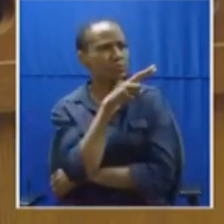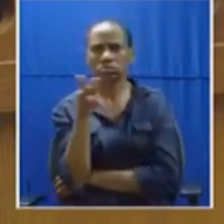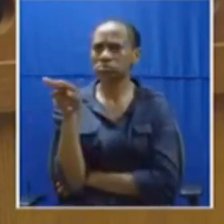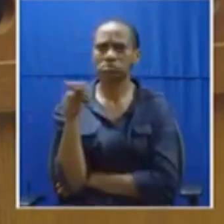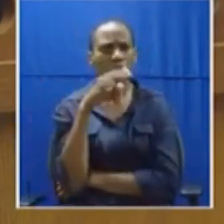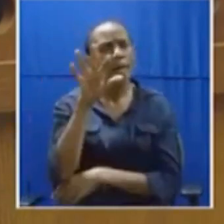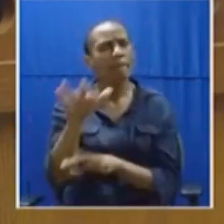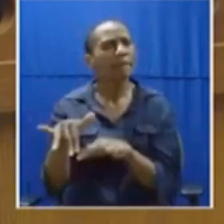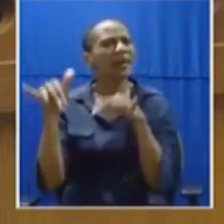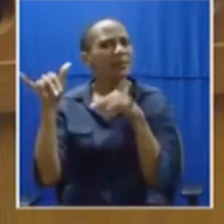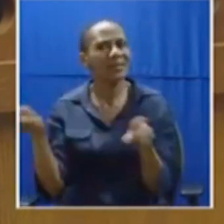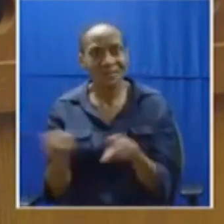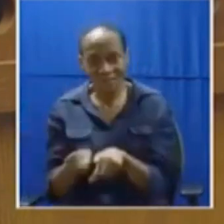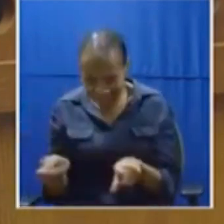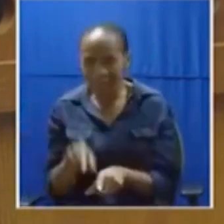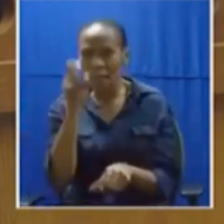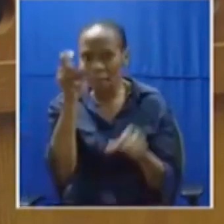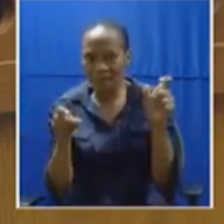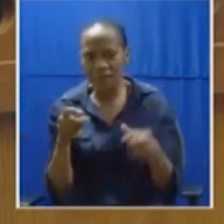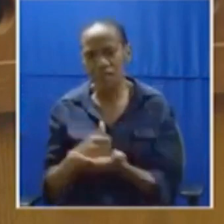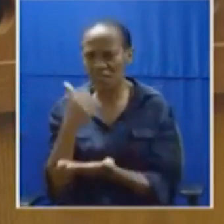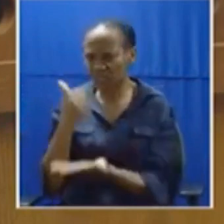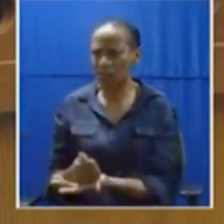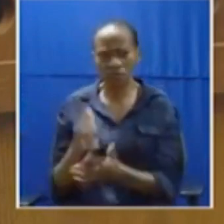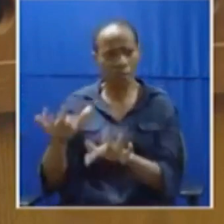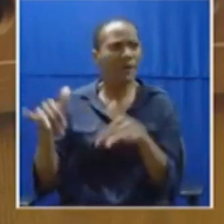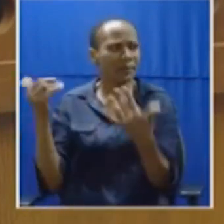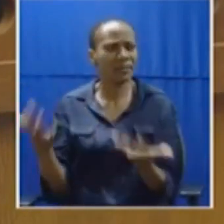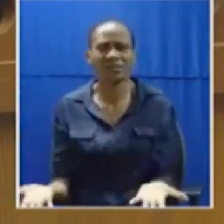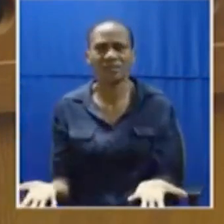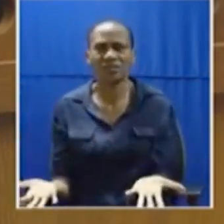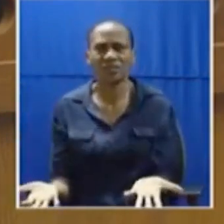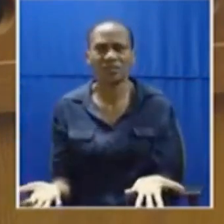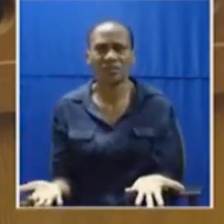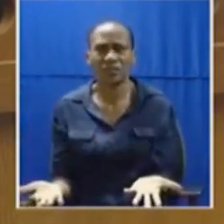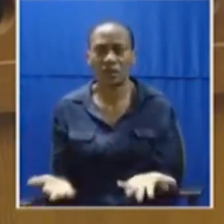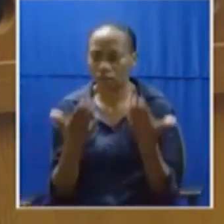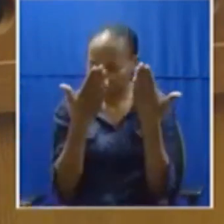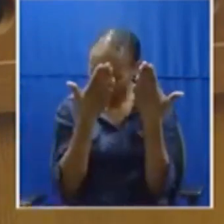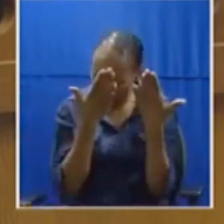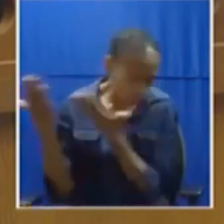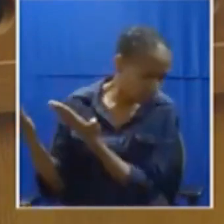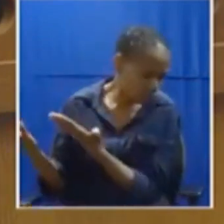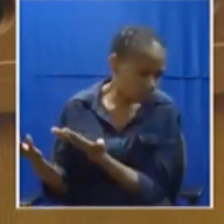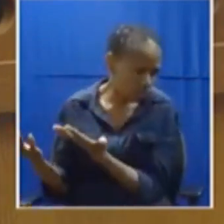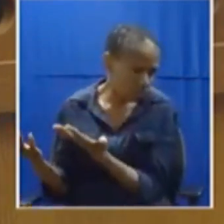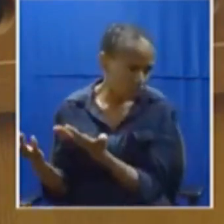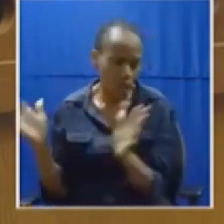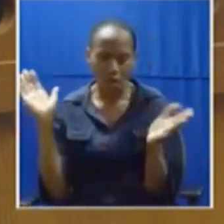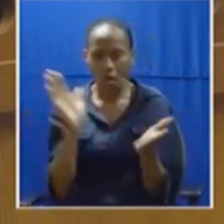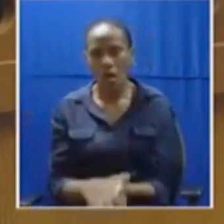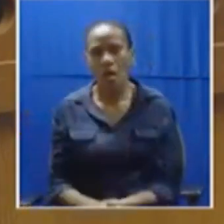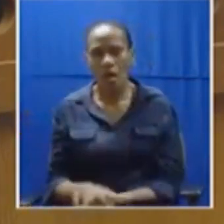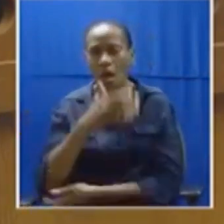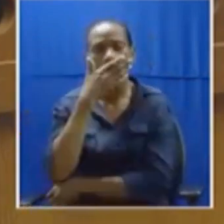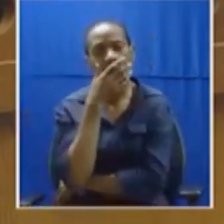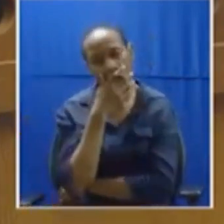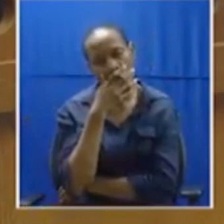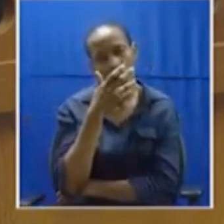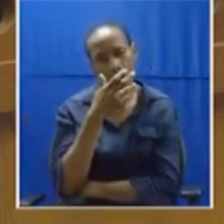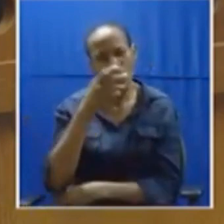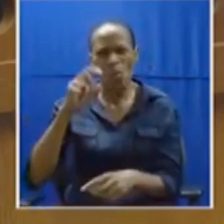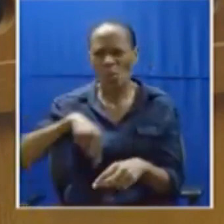very people seated alongside me. What an embarrassment. What an indictment on everything we stand